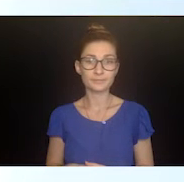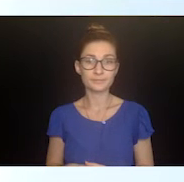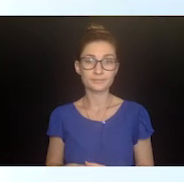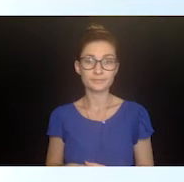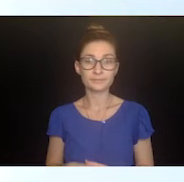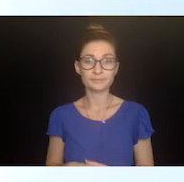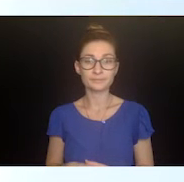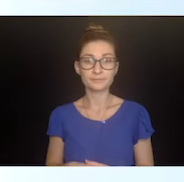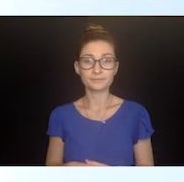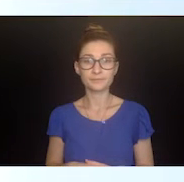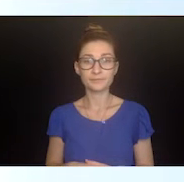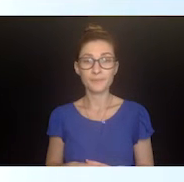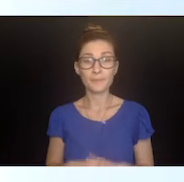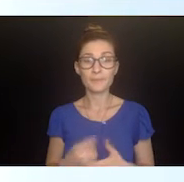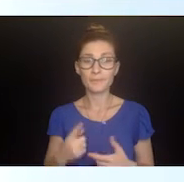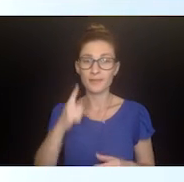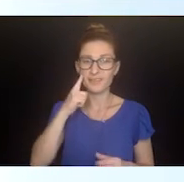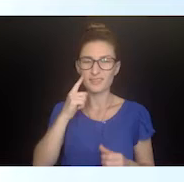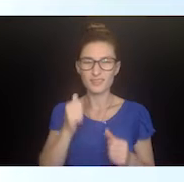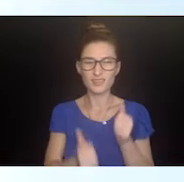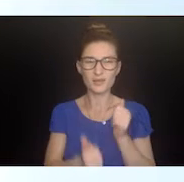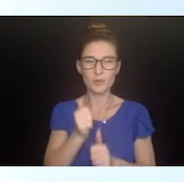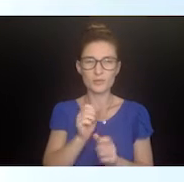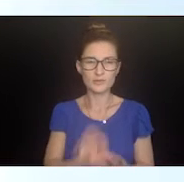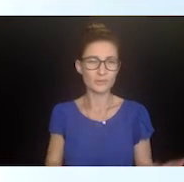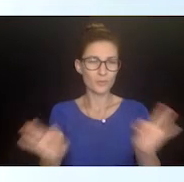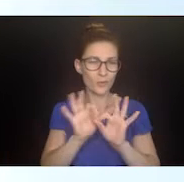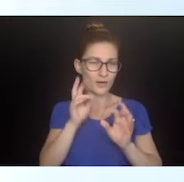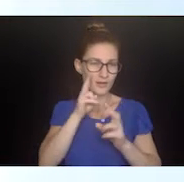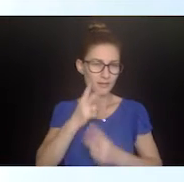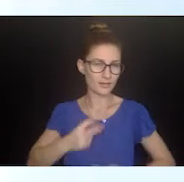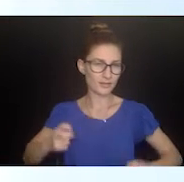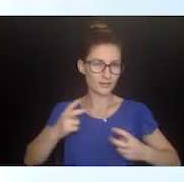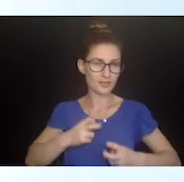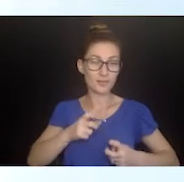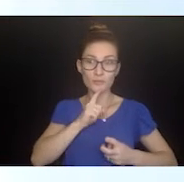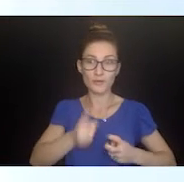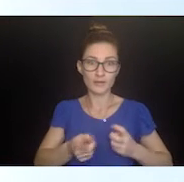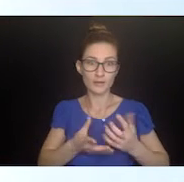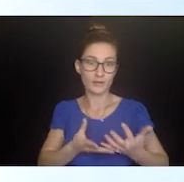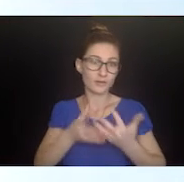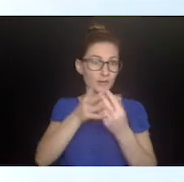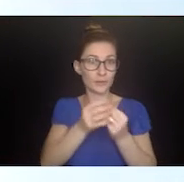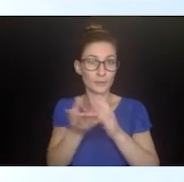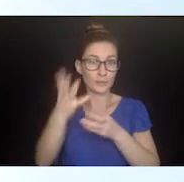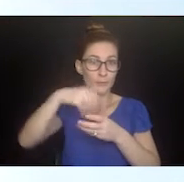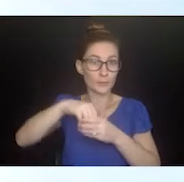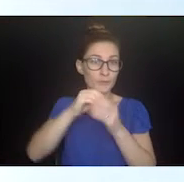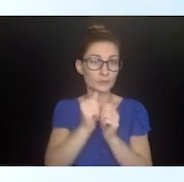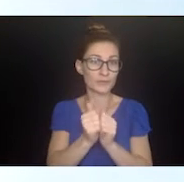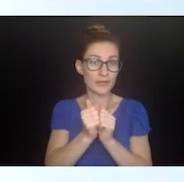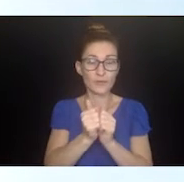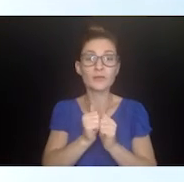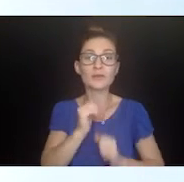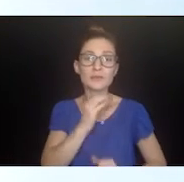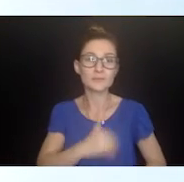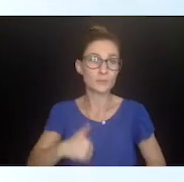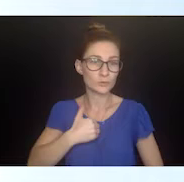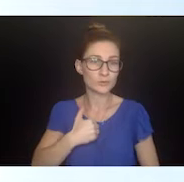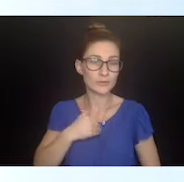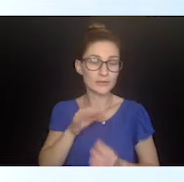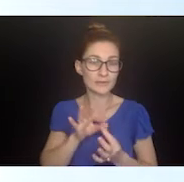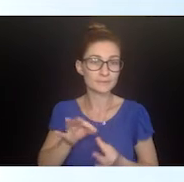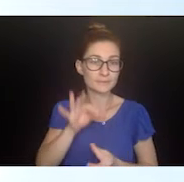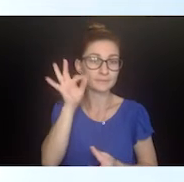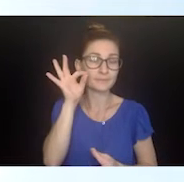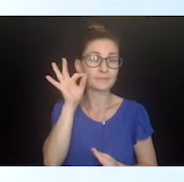And then for me, probably the most important, which brings them all together, is spiritually. How are